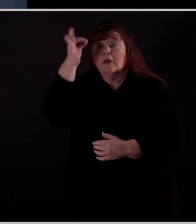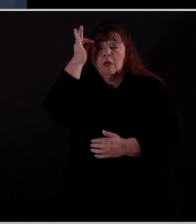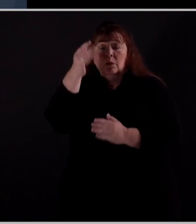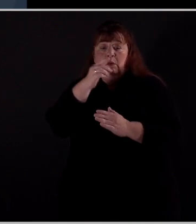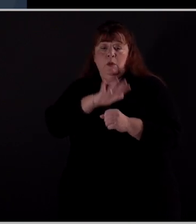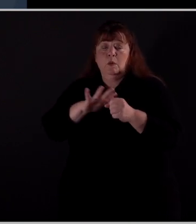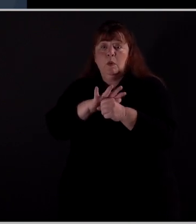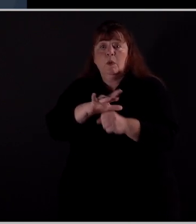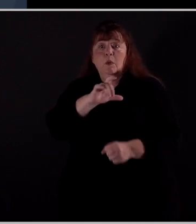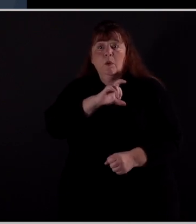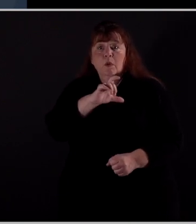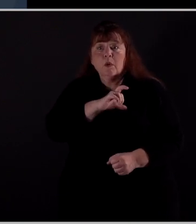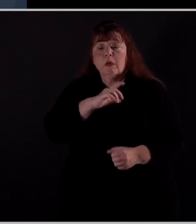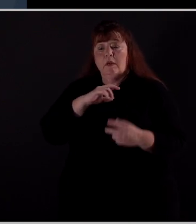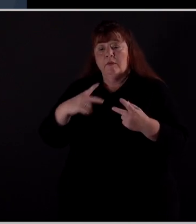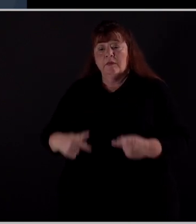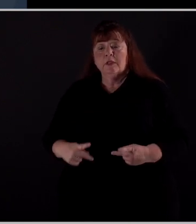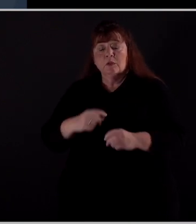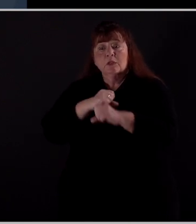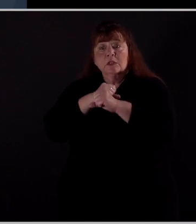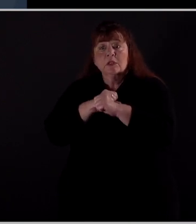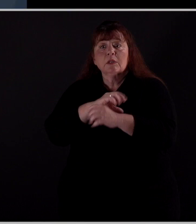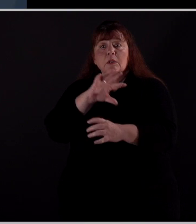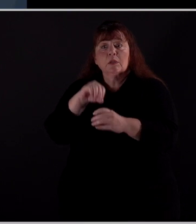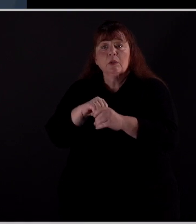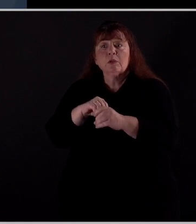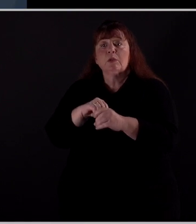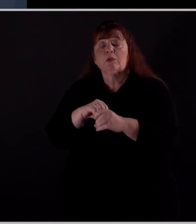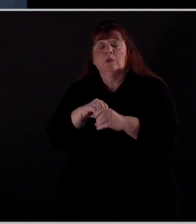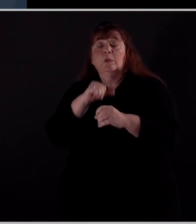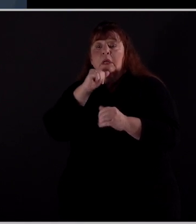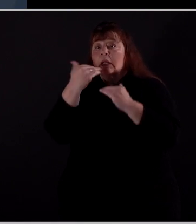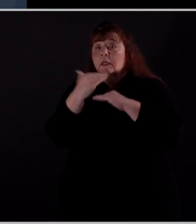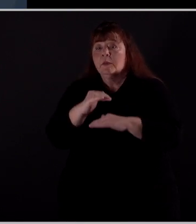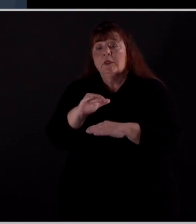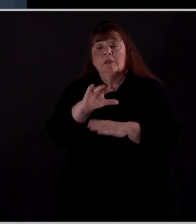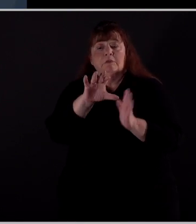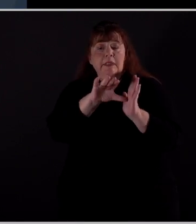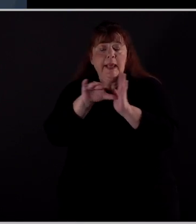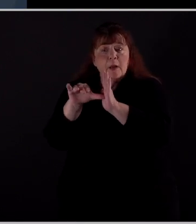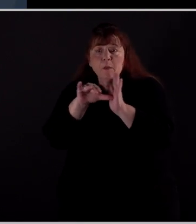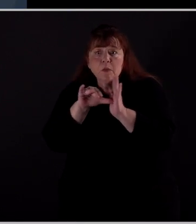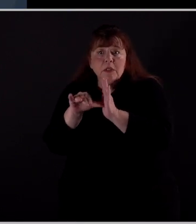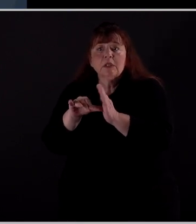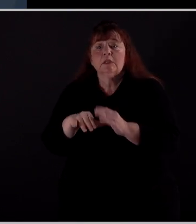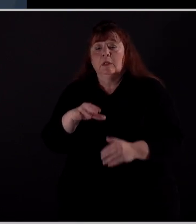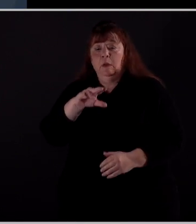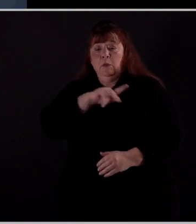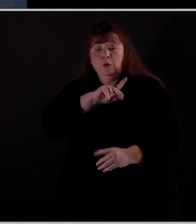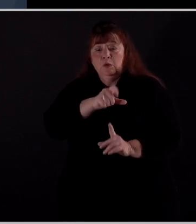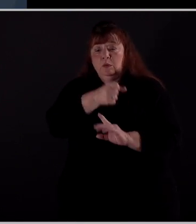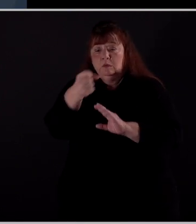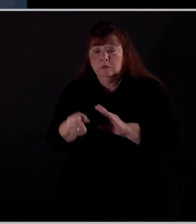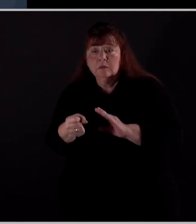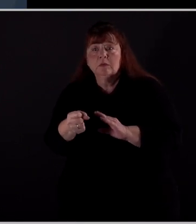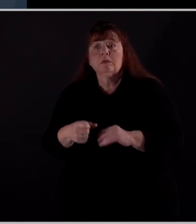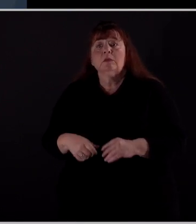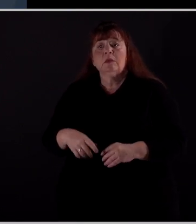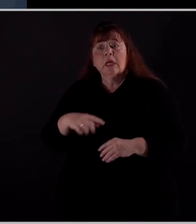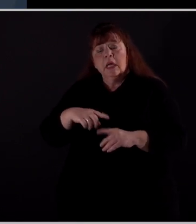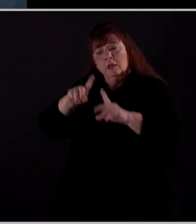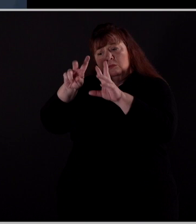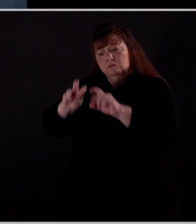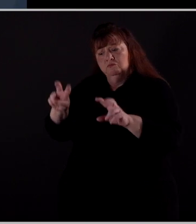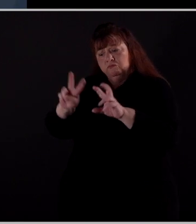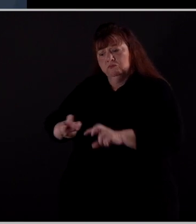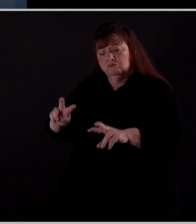physical security measures, including, but not limited to, security cameras, personnel on site, and conducting physical risk assessments to identify potential